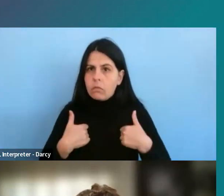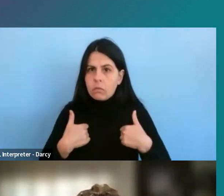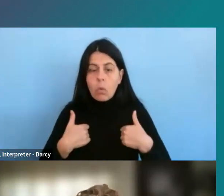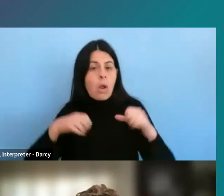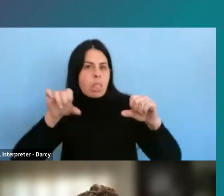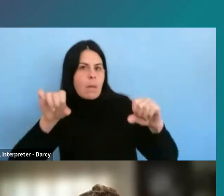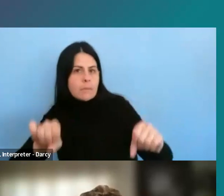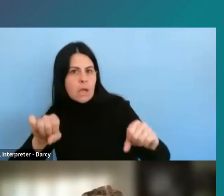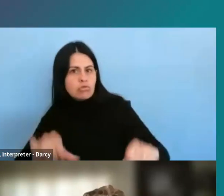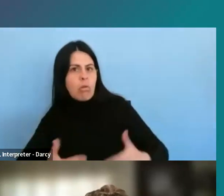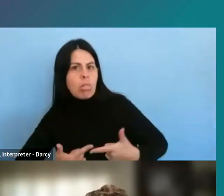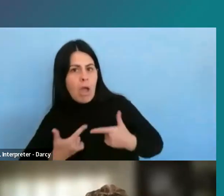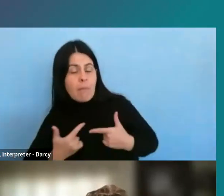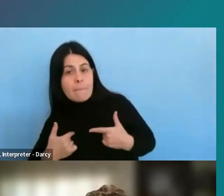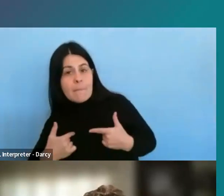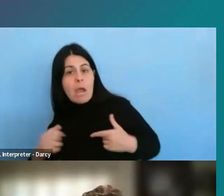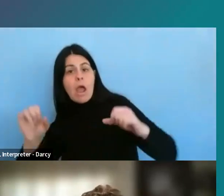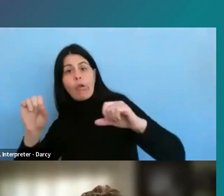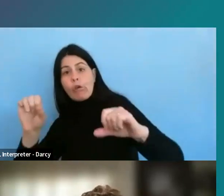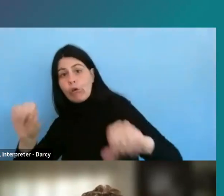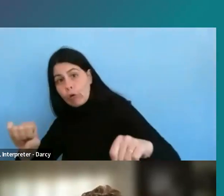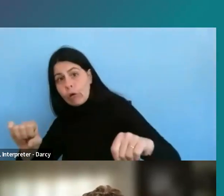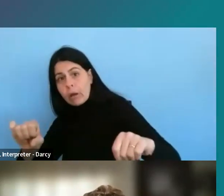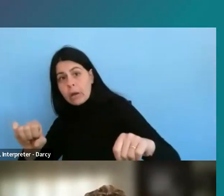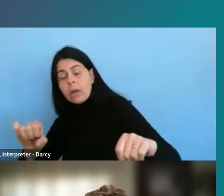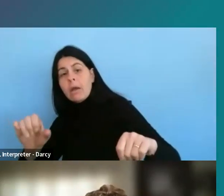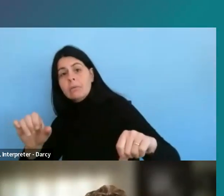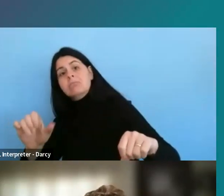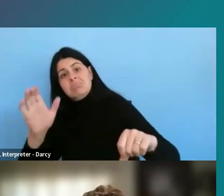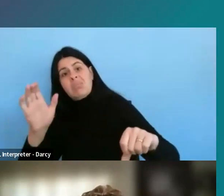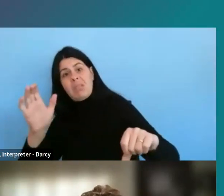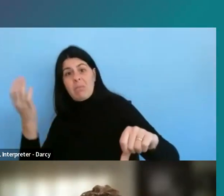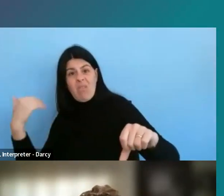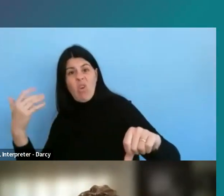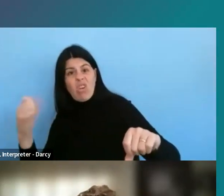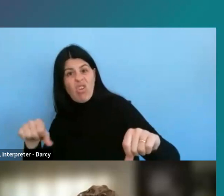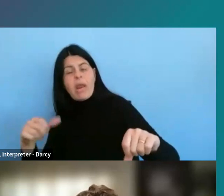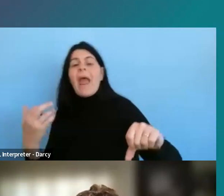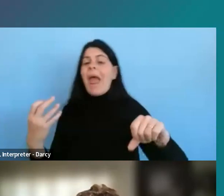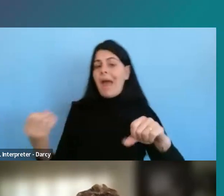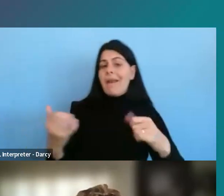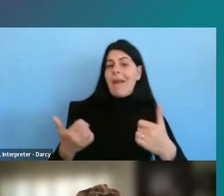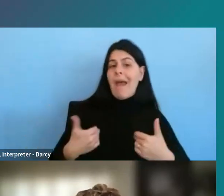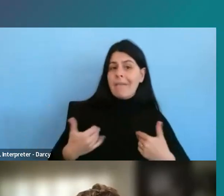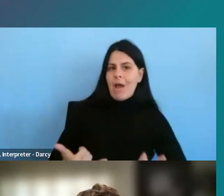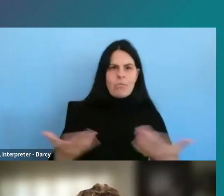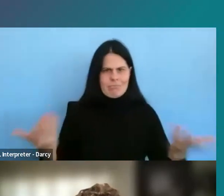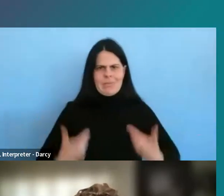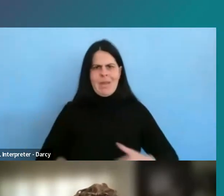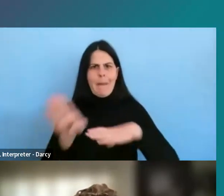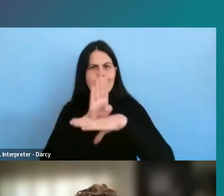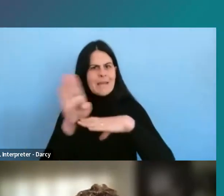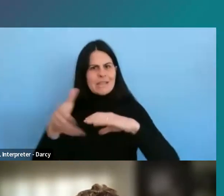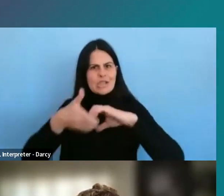I could have had and even the life that I have now. So I am a business owner, a successful